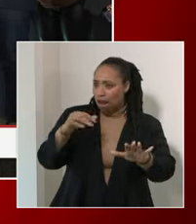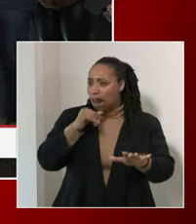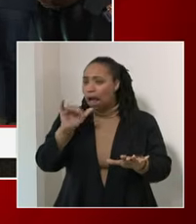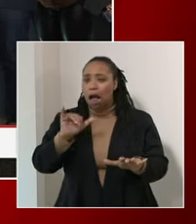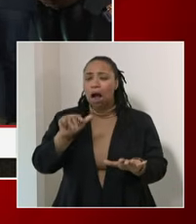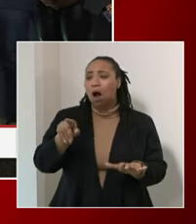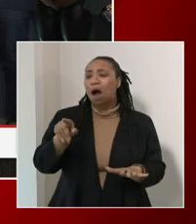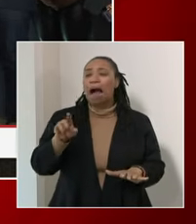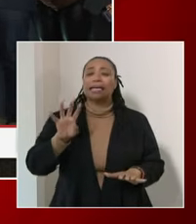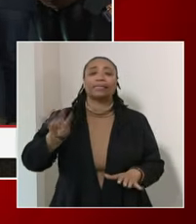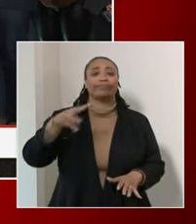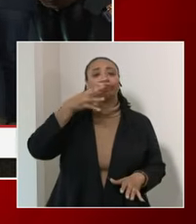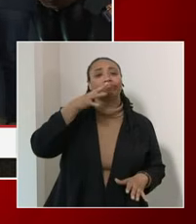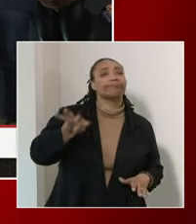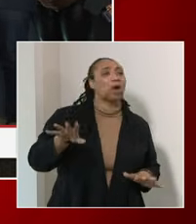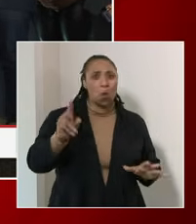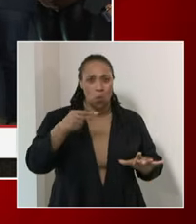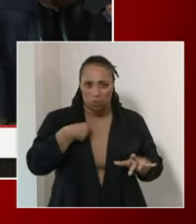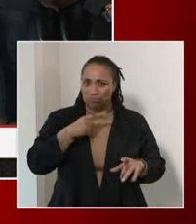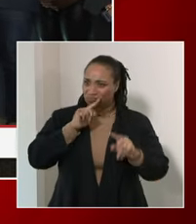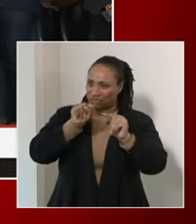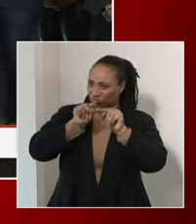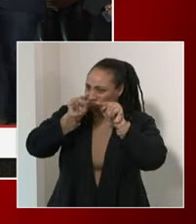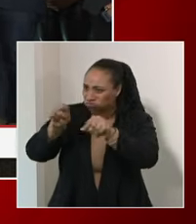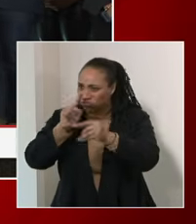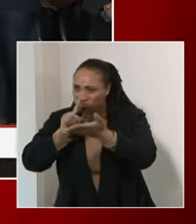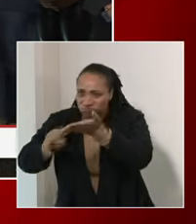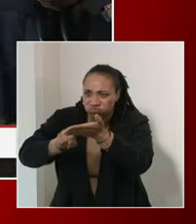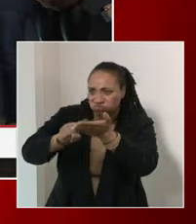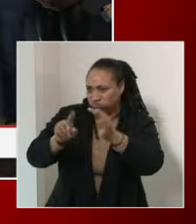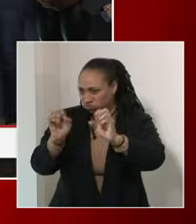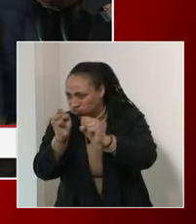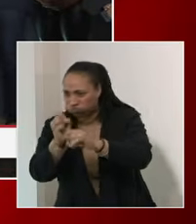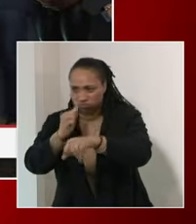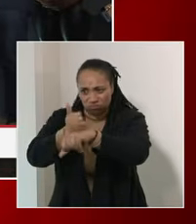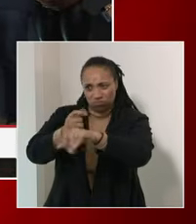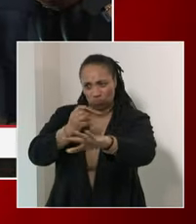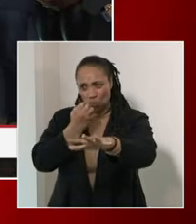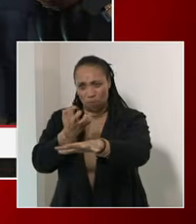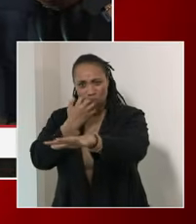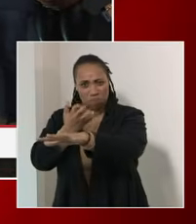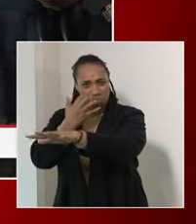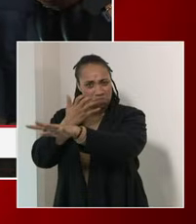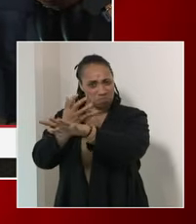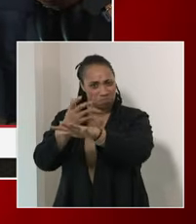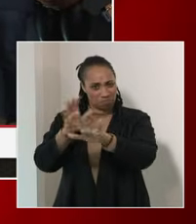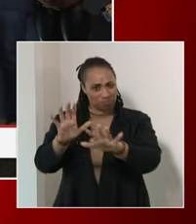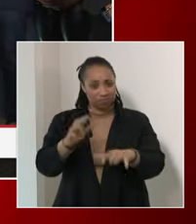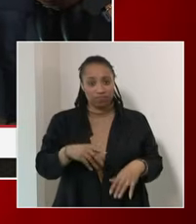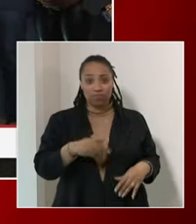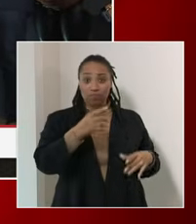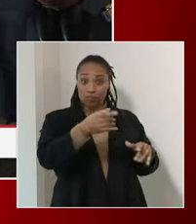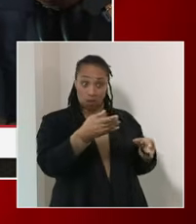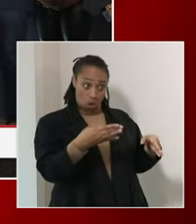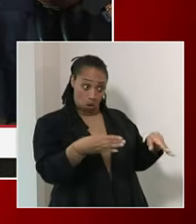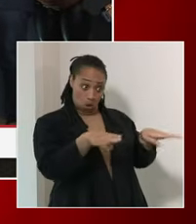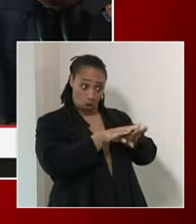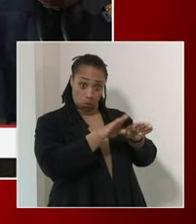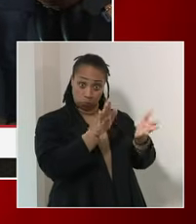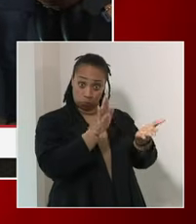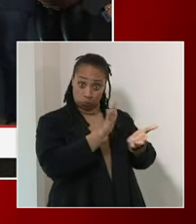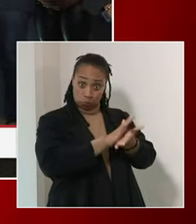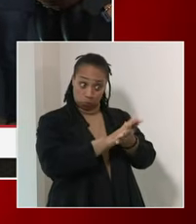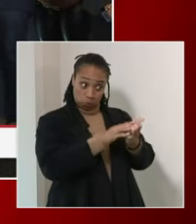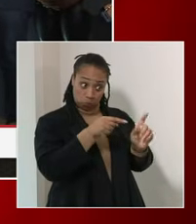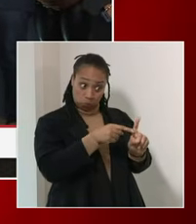worked quickly to respond. And I don't think that we've had to close because of heating. So I would say you mentioned 10 schools